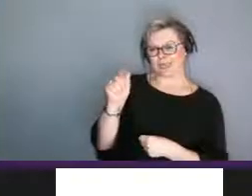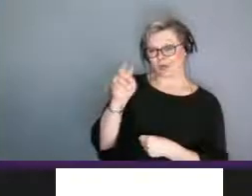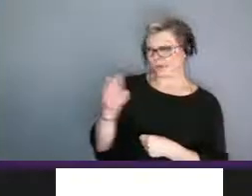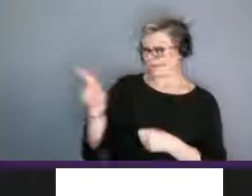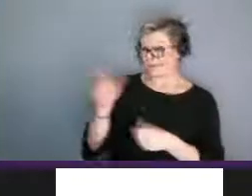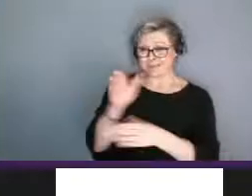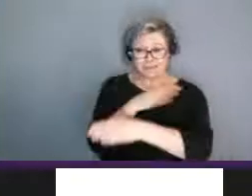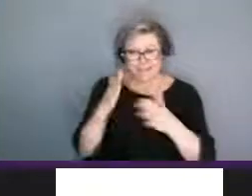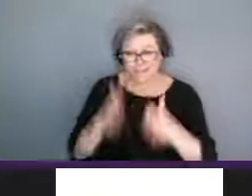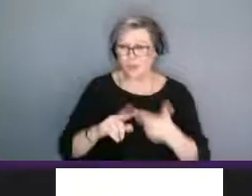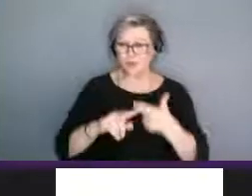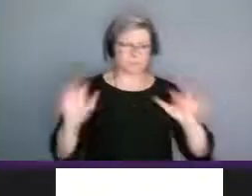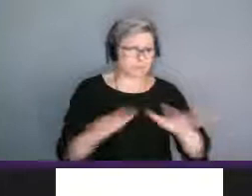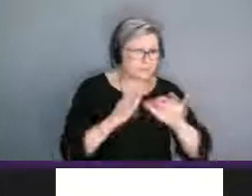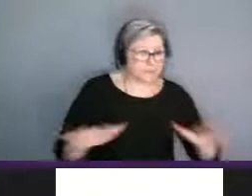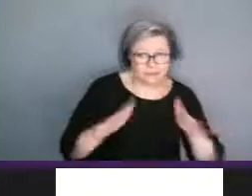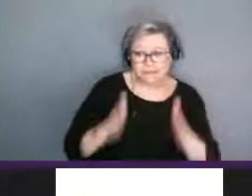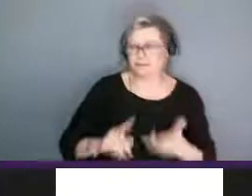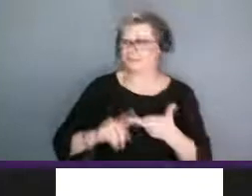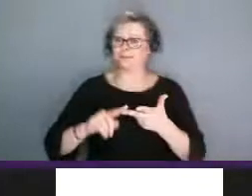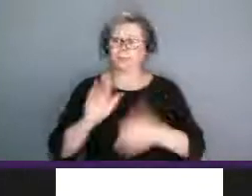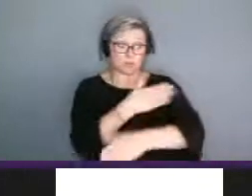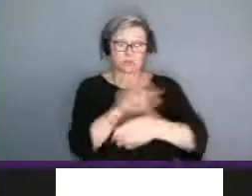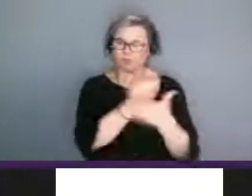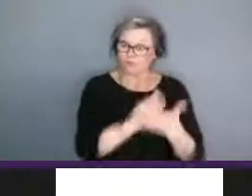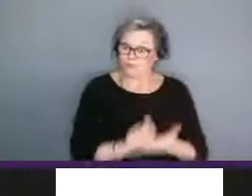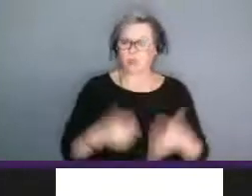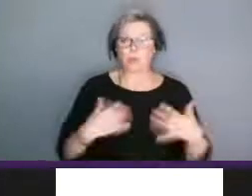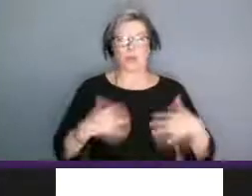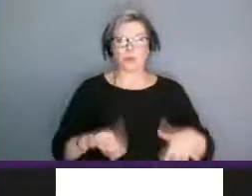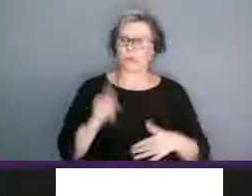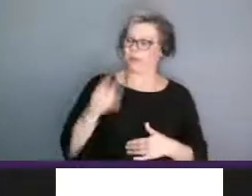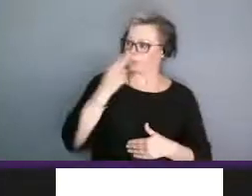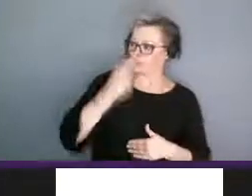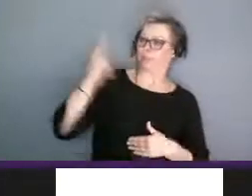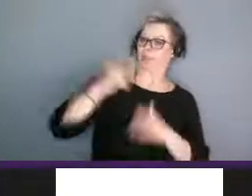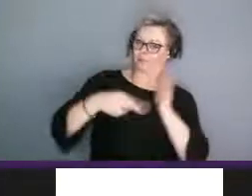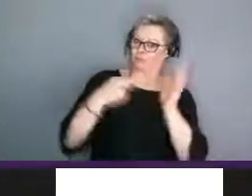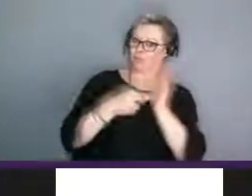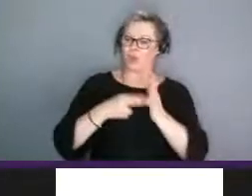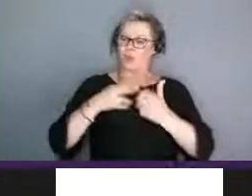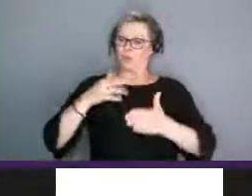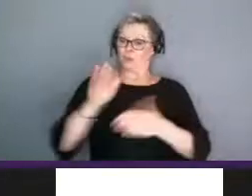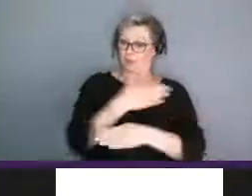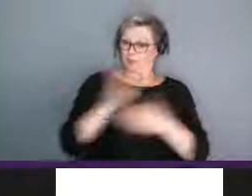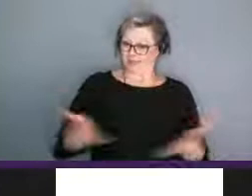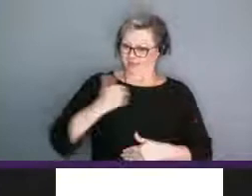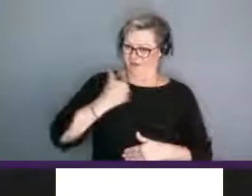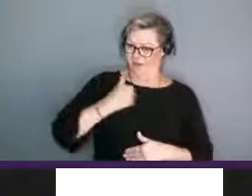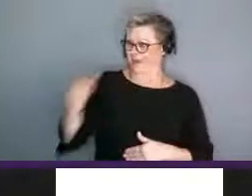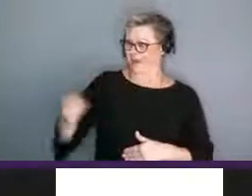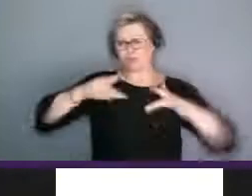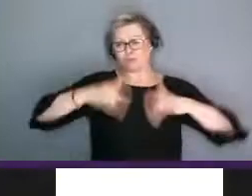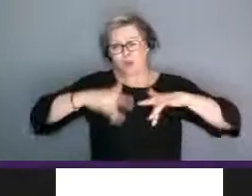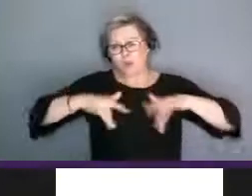pianist and composer. He has a distinct role in music and theater in Canada. He has recorded albums and his